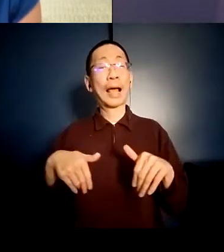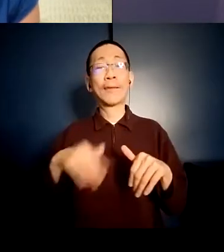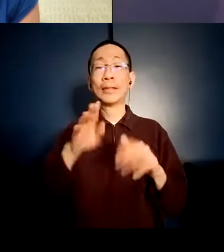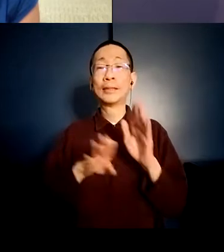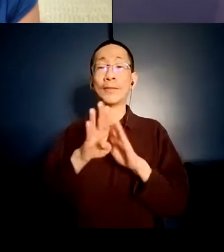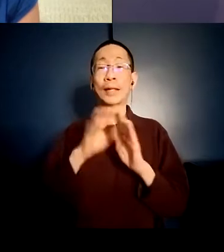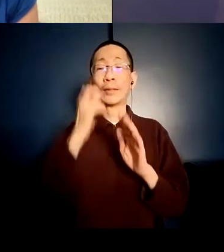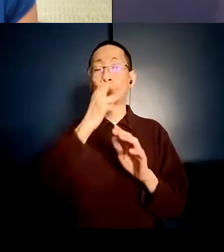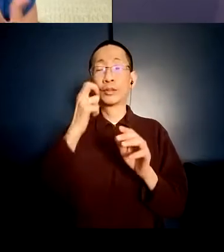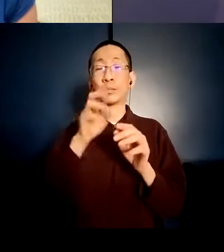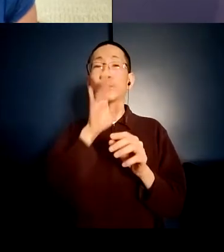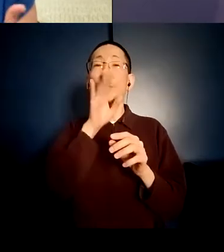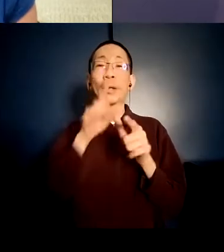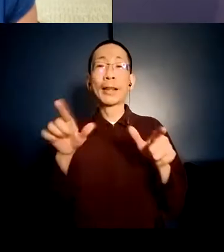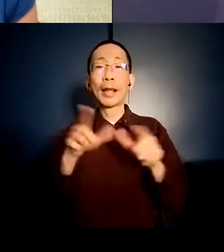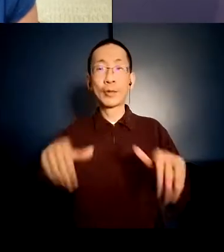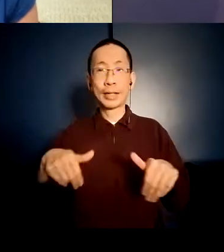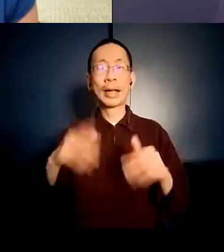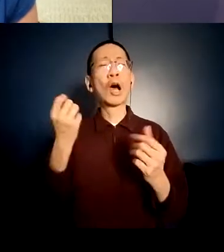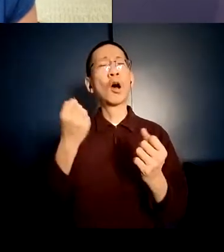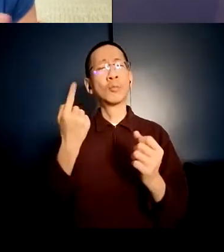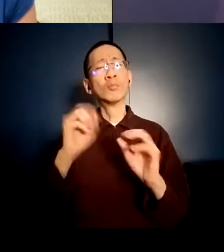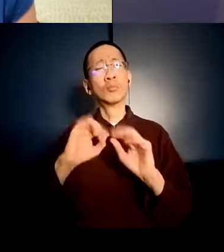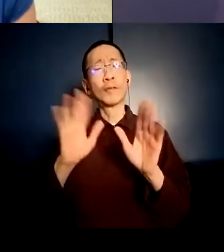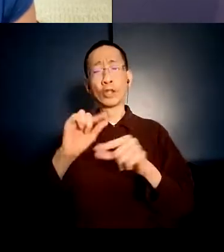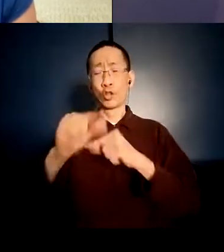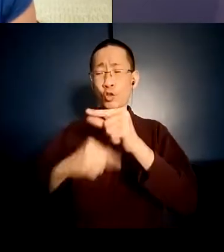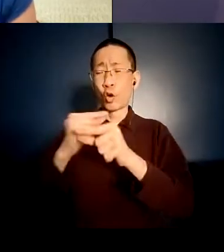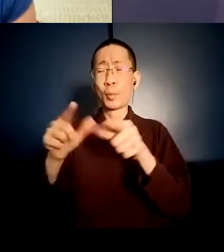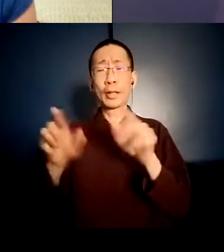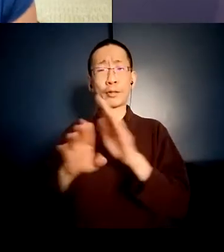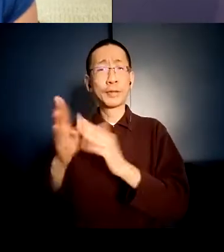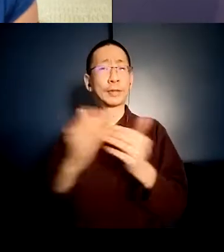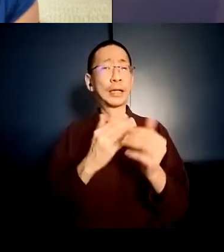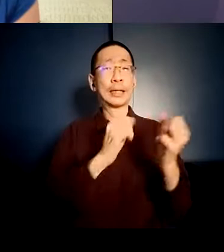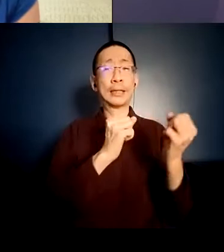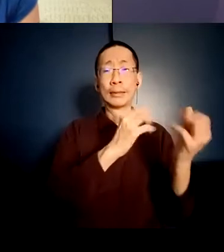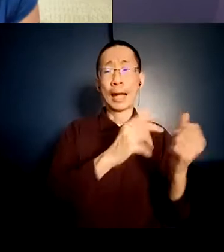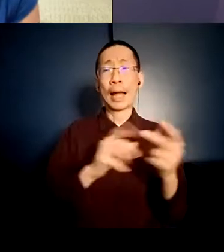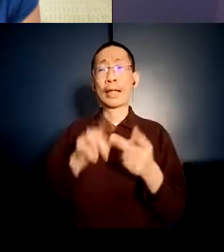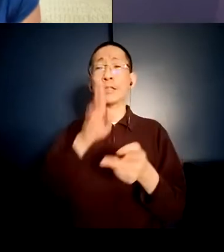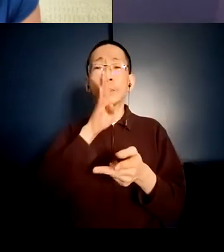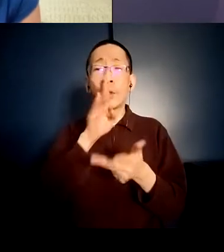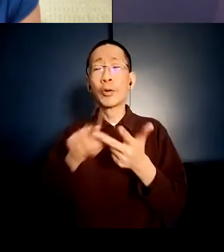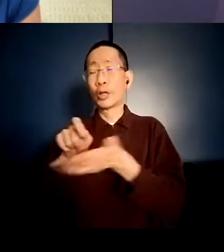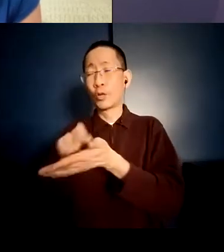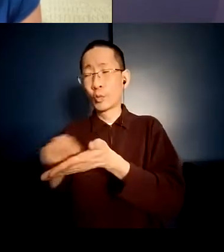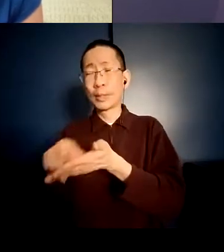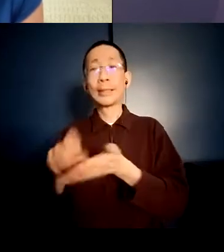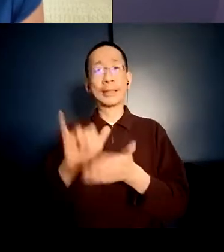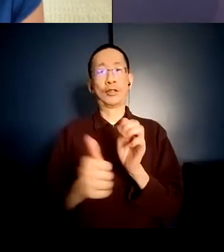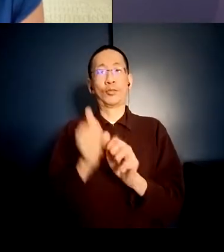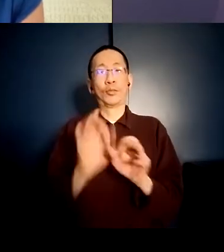Now, obviously, global language development, whether spoken, sign, written, what have you, is the most important